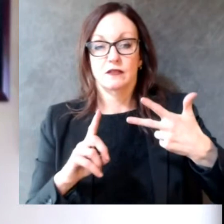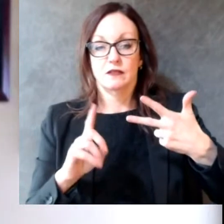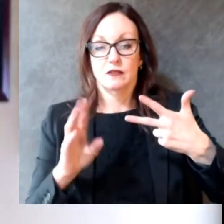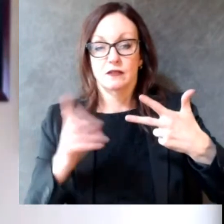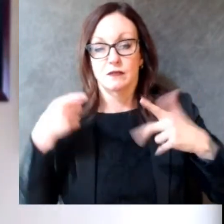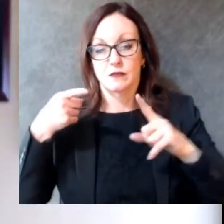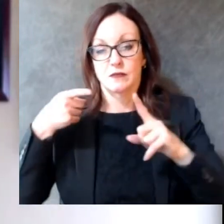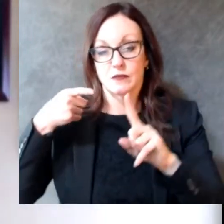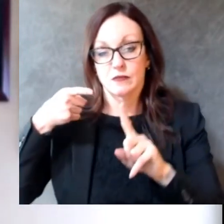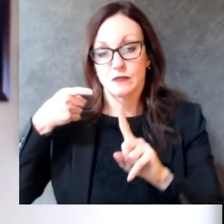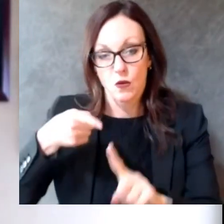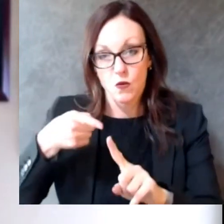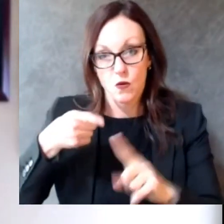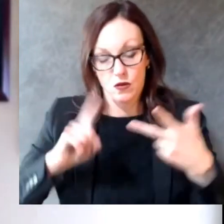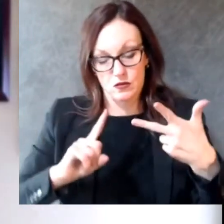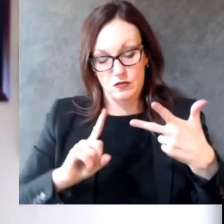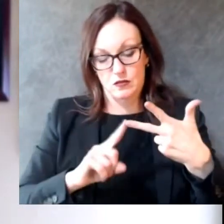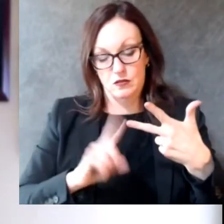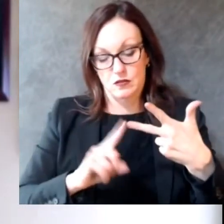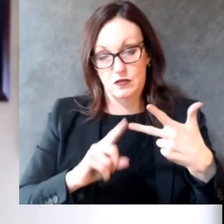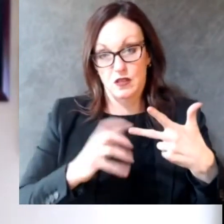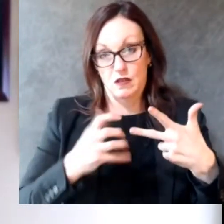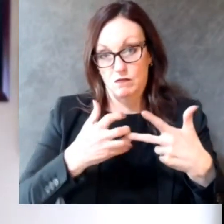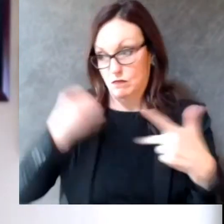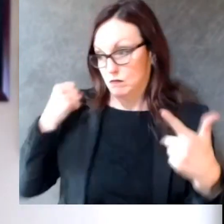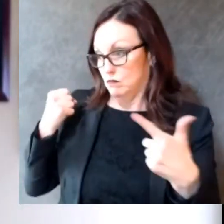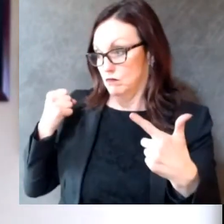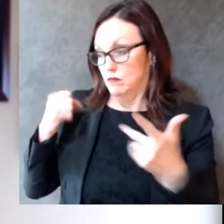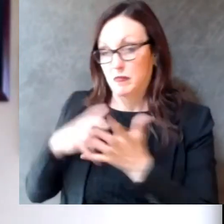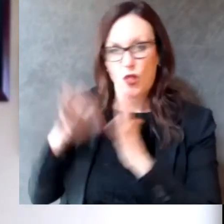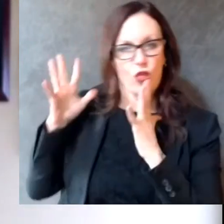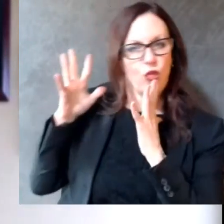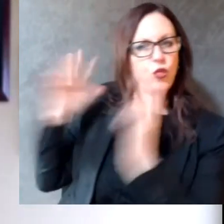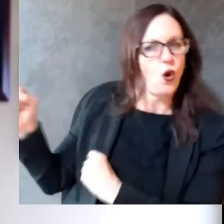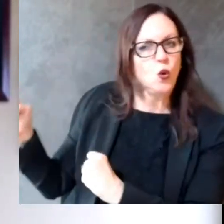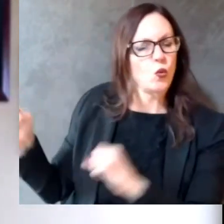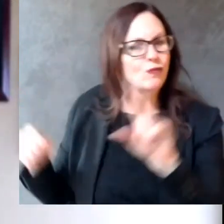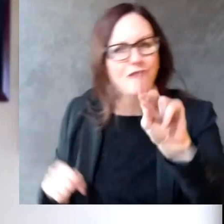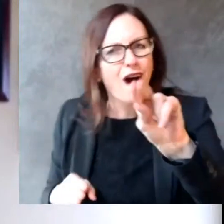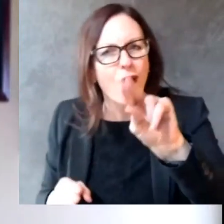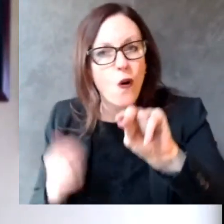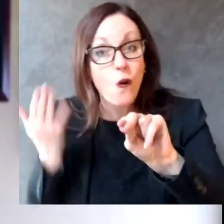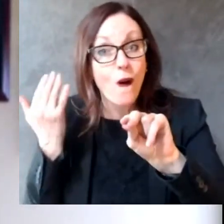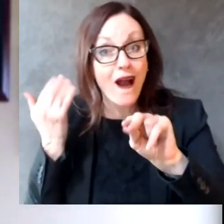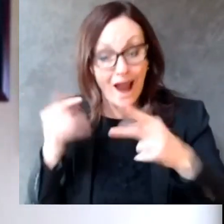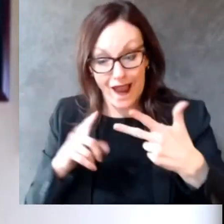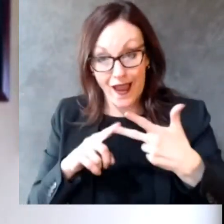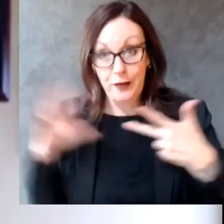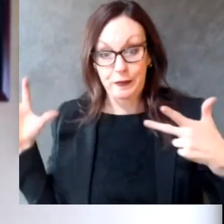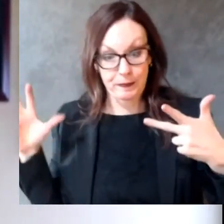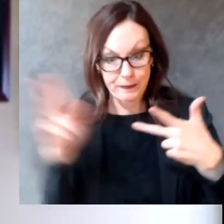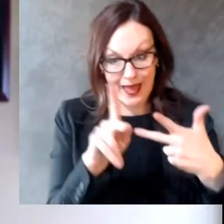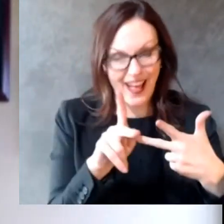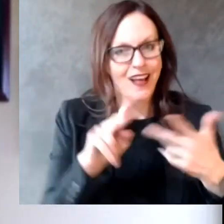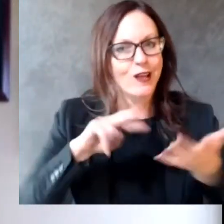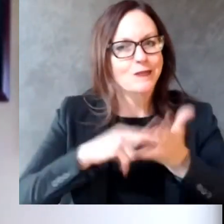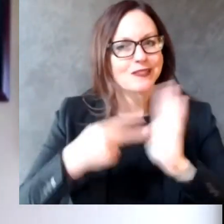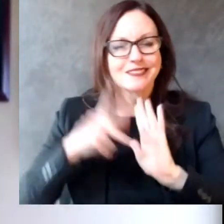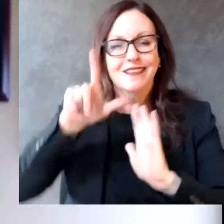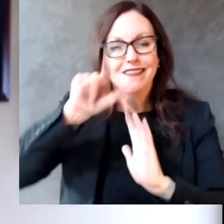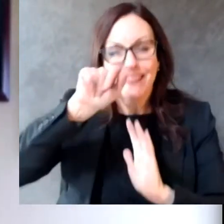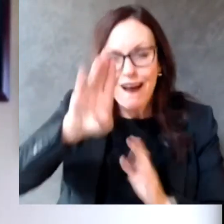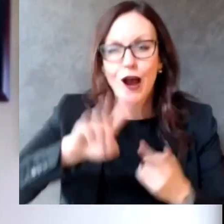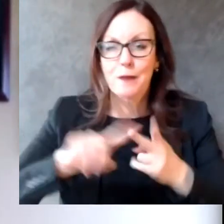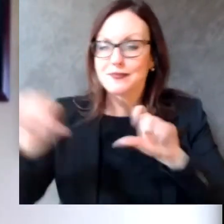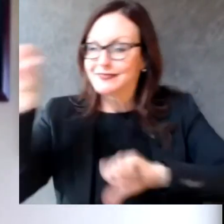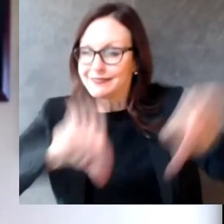forward, made the best evidence-based recommendations, and communicated that, and had large-scale policy shifts over a relatively short period